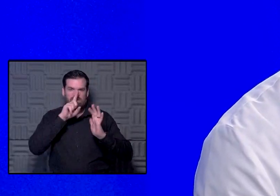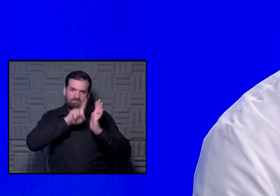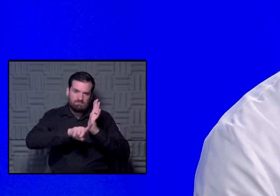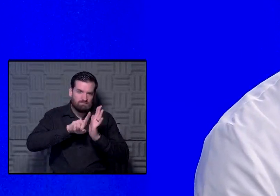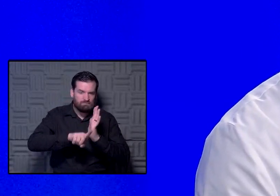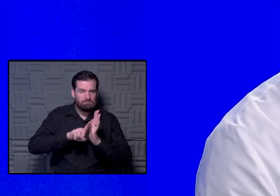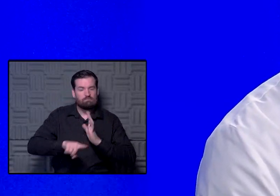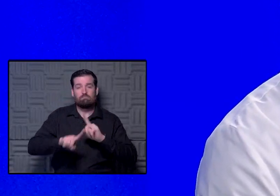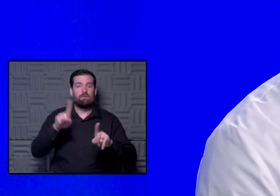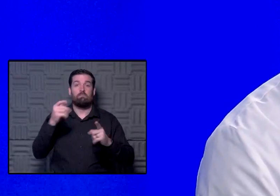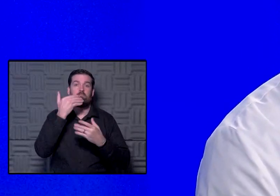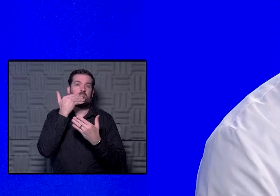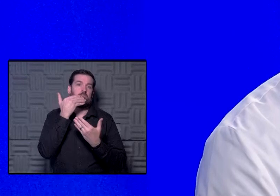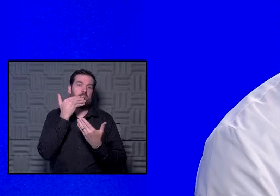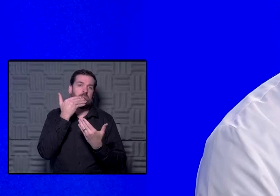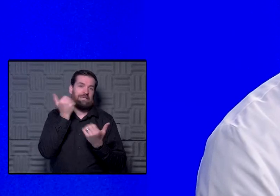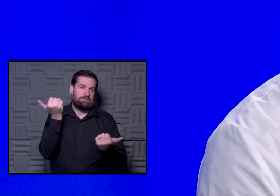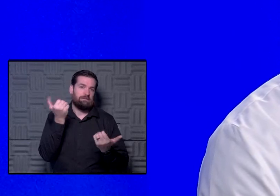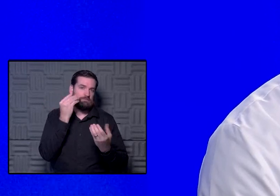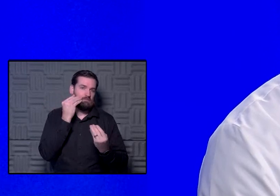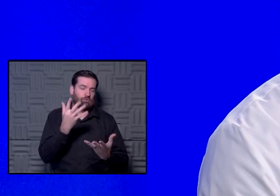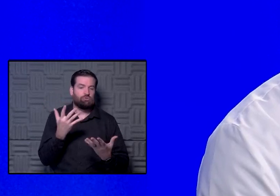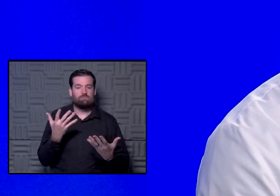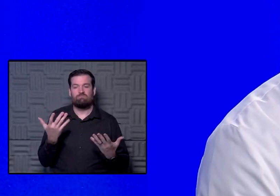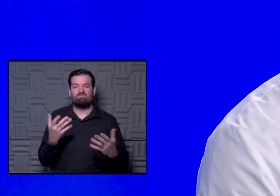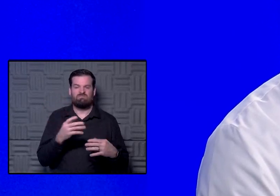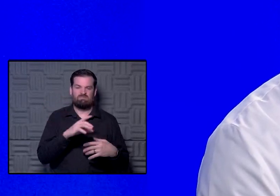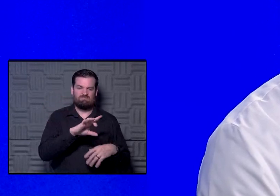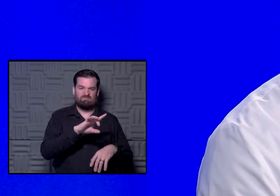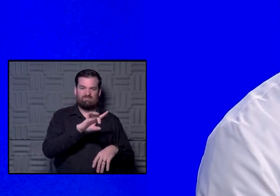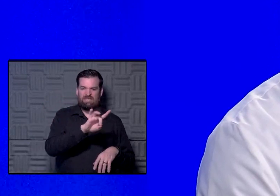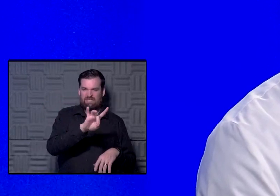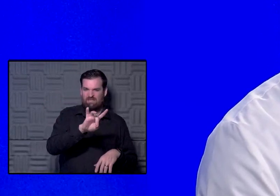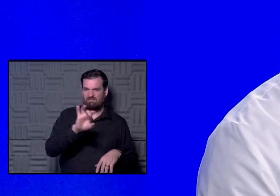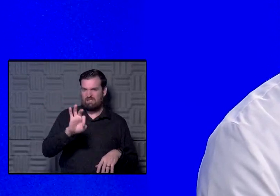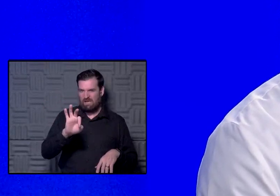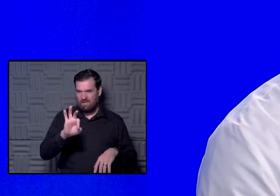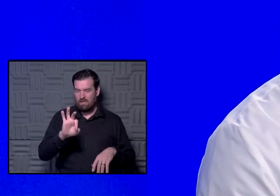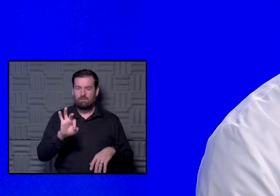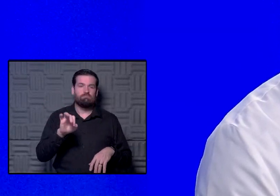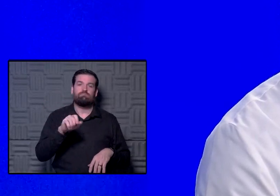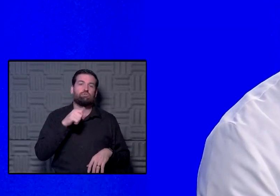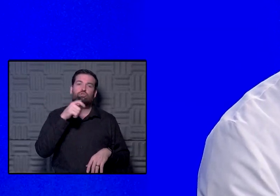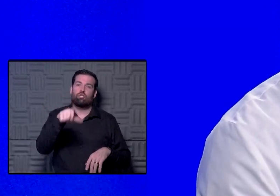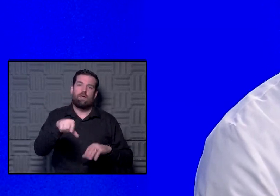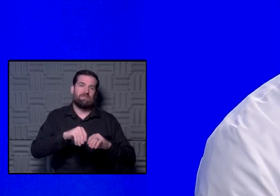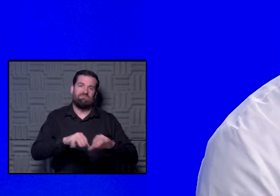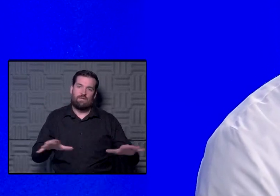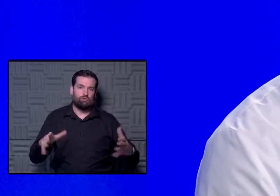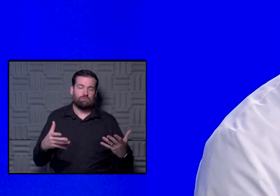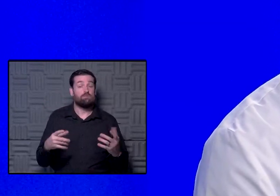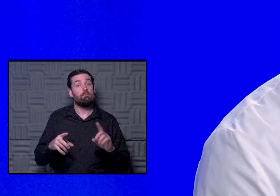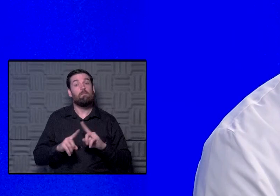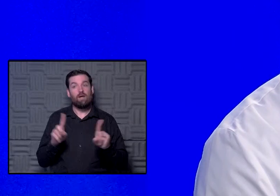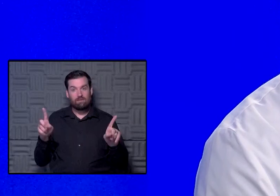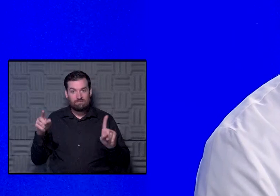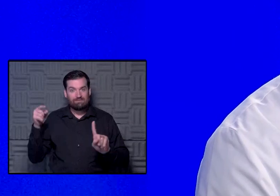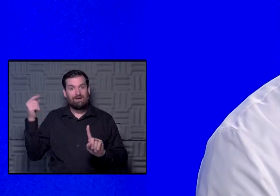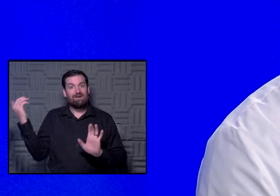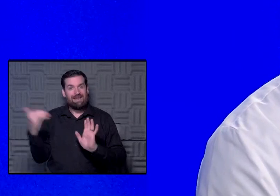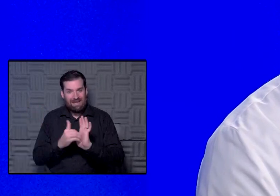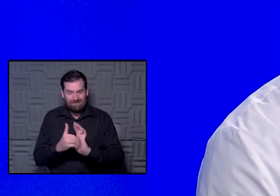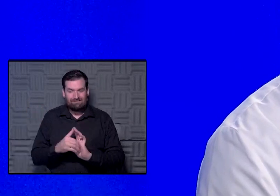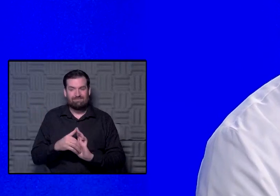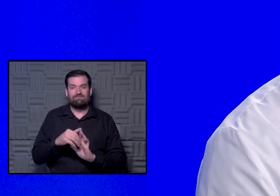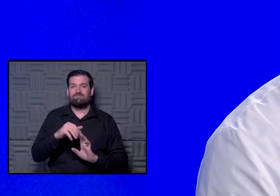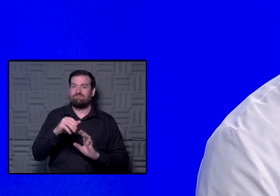those questions, but the best data would signal that really after that 8-9 days, you really shouldn't be infectious. But again, that should not stop